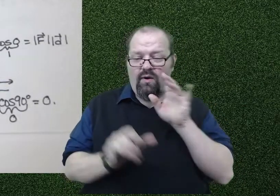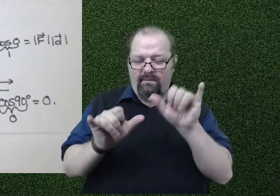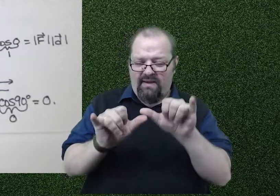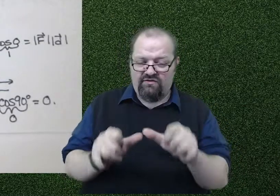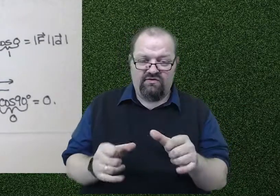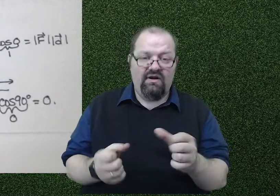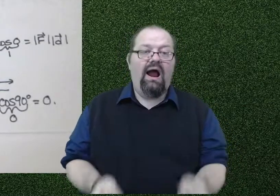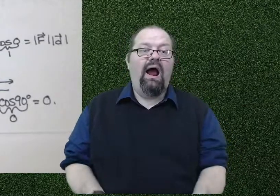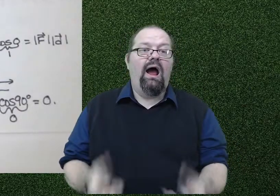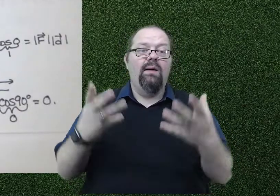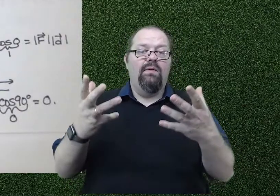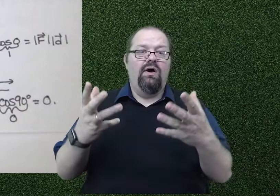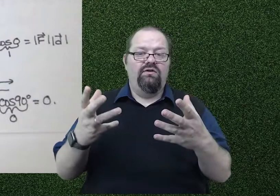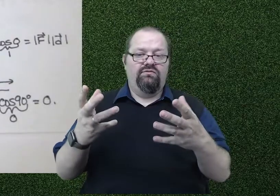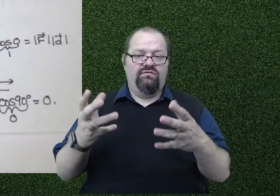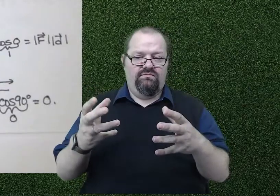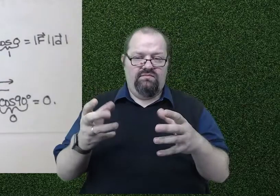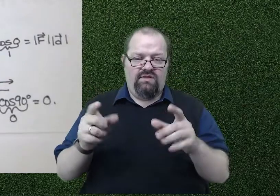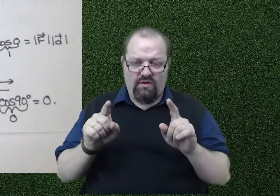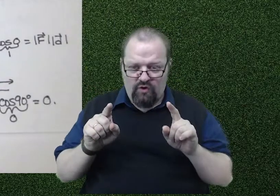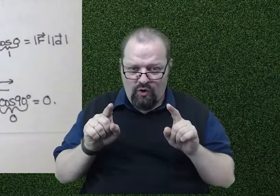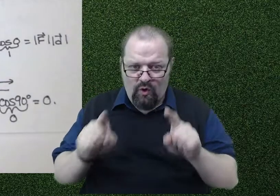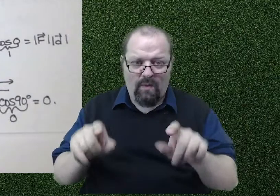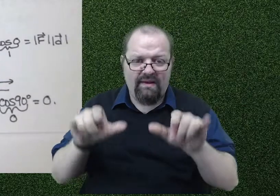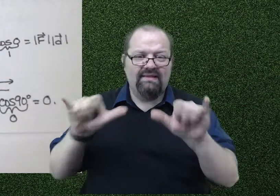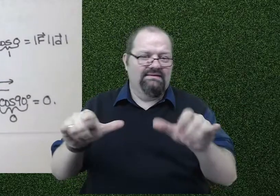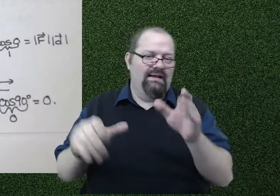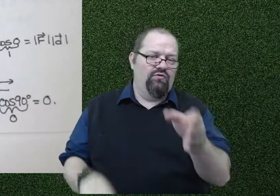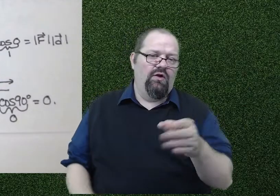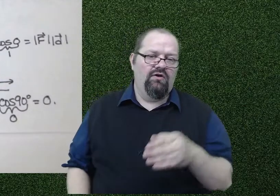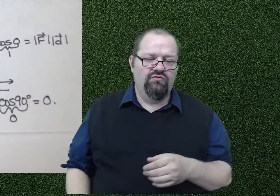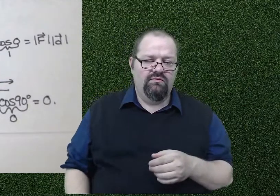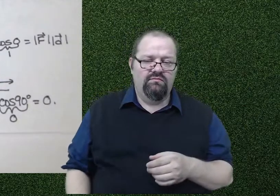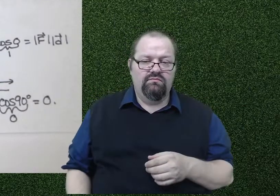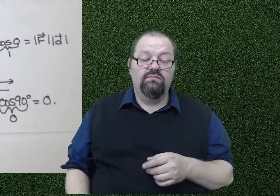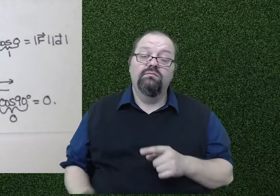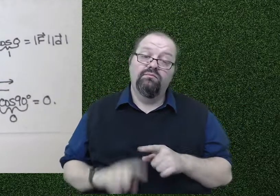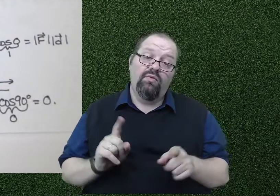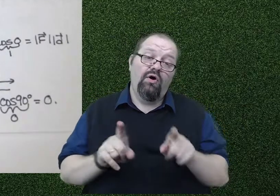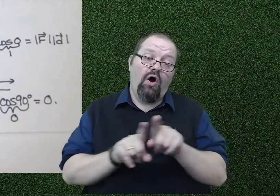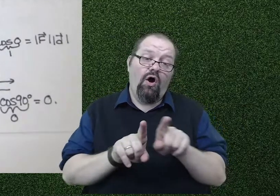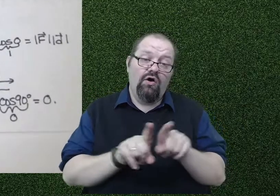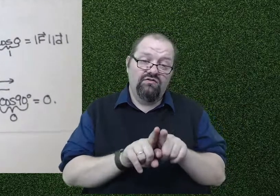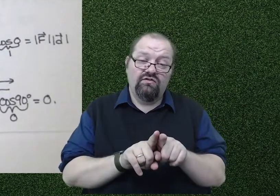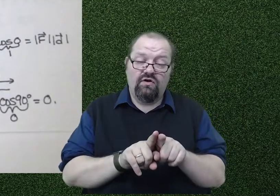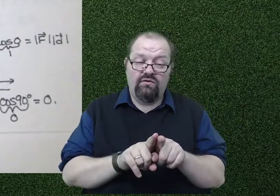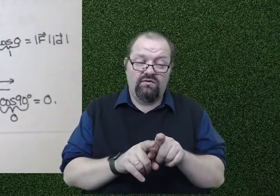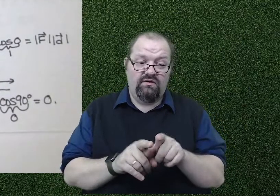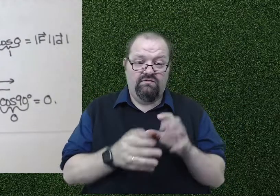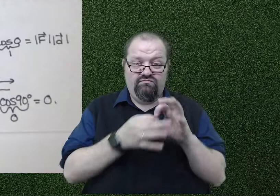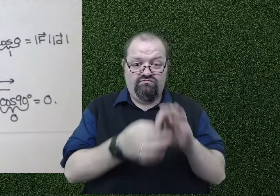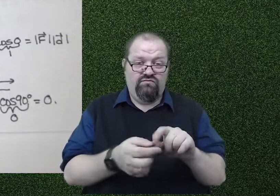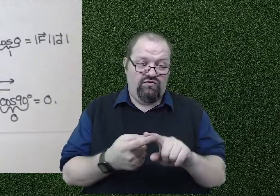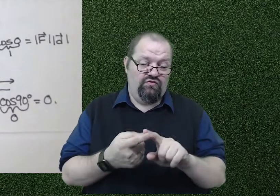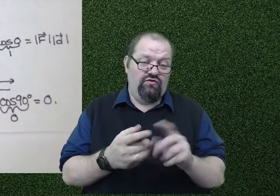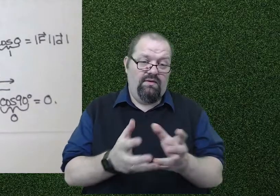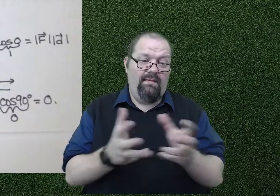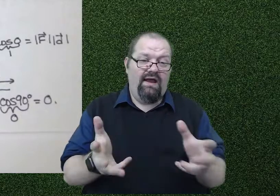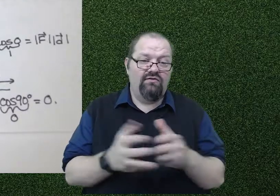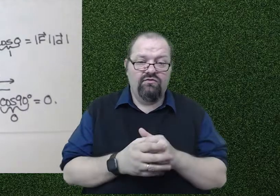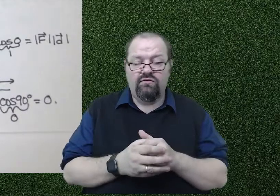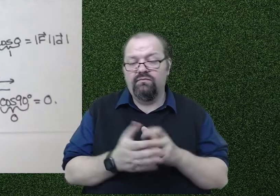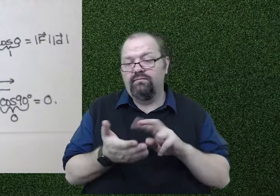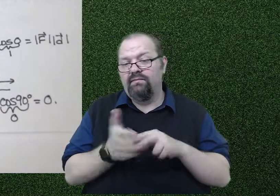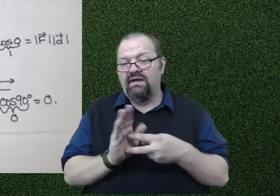two vectors are pointed in the same direction, but it's also proportional to their magnitudes. So it's not